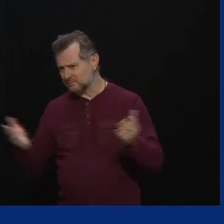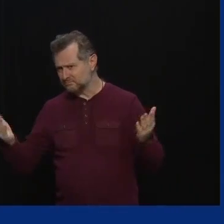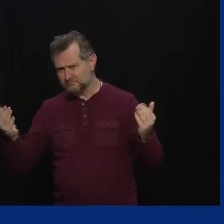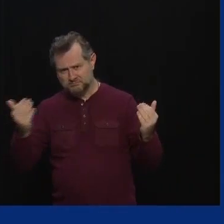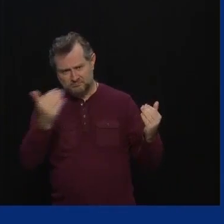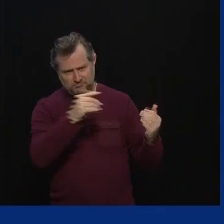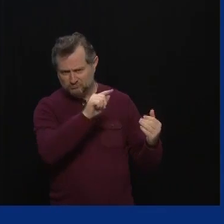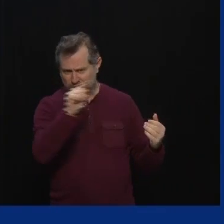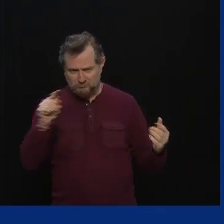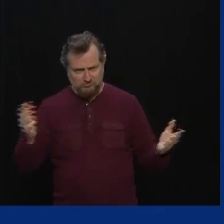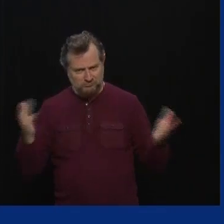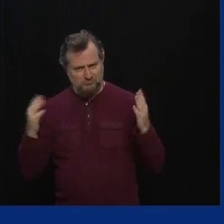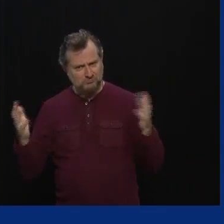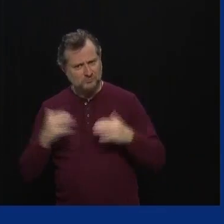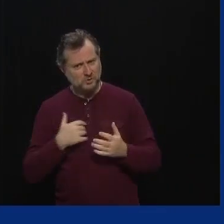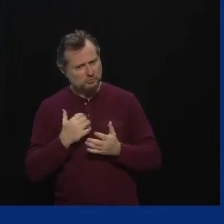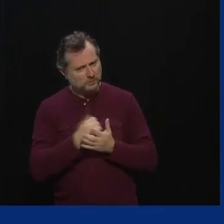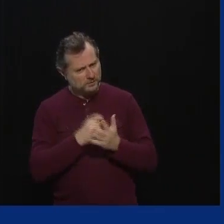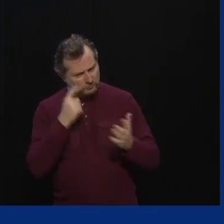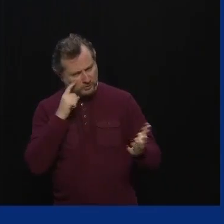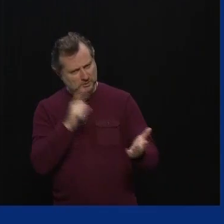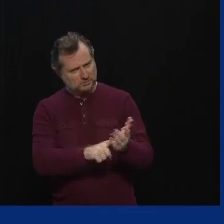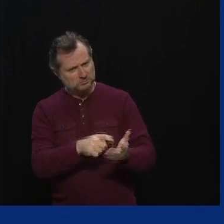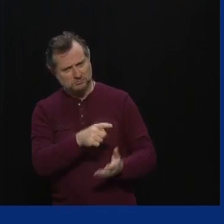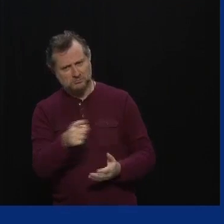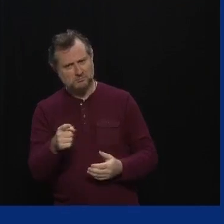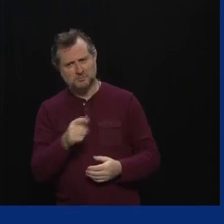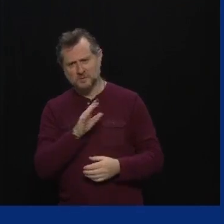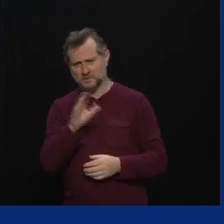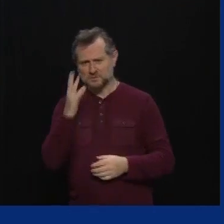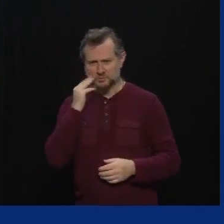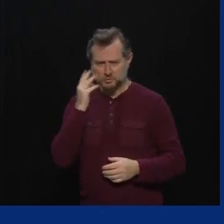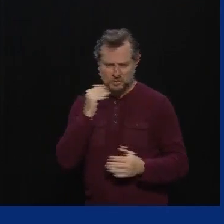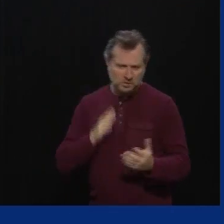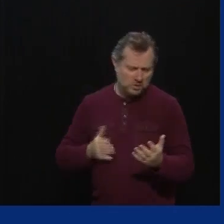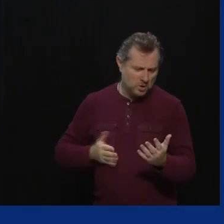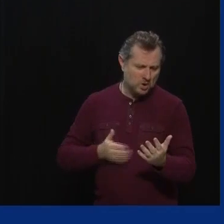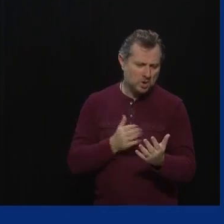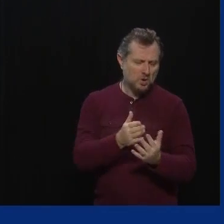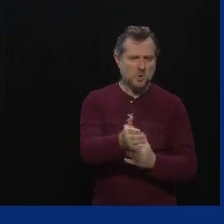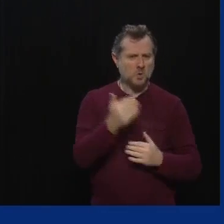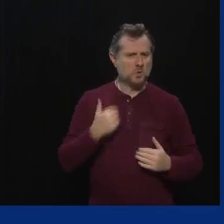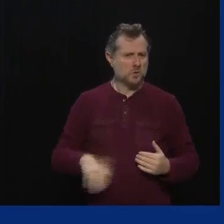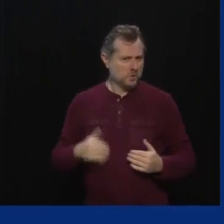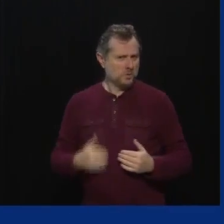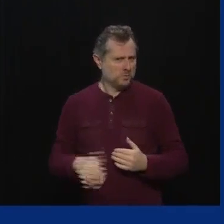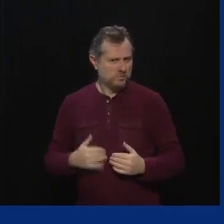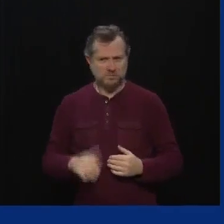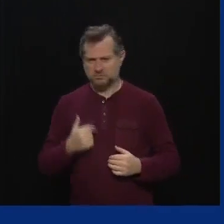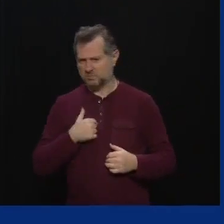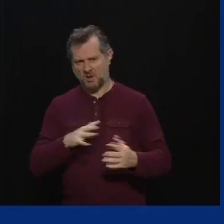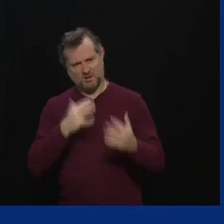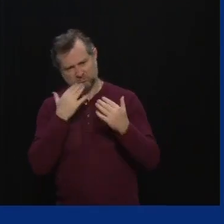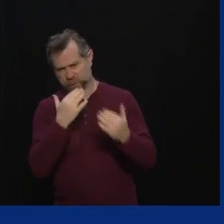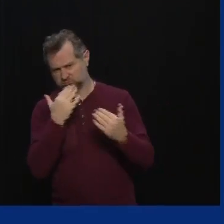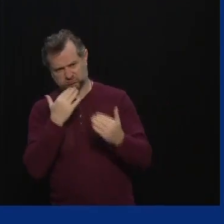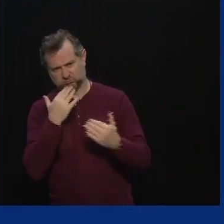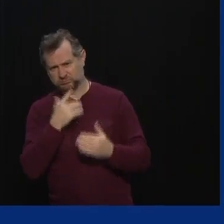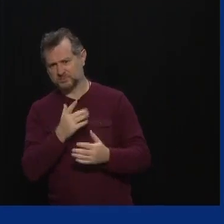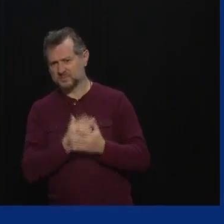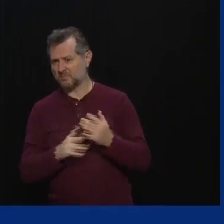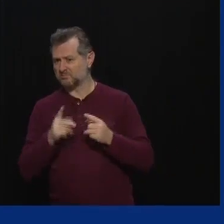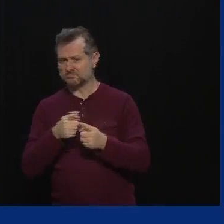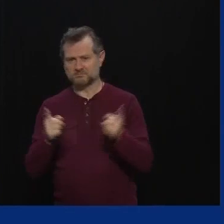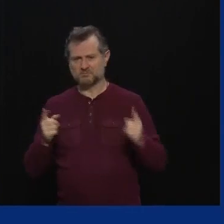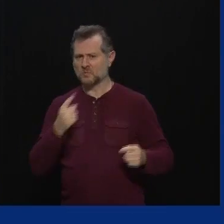them acknowledgement of what they've gone through. And I thank them for what they've done. Some of them said, we just want to be retired